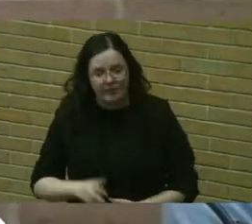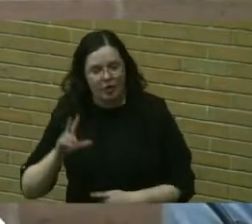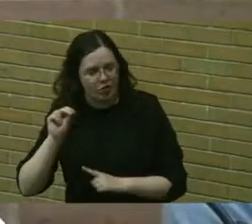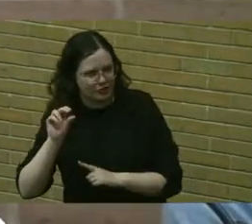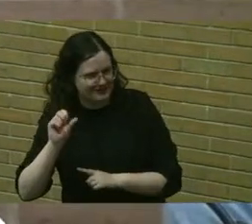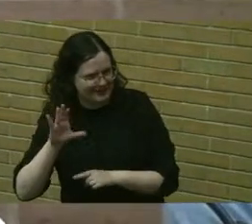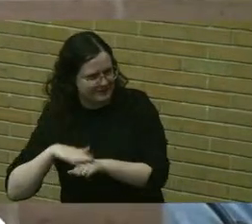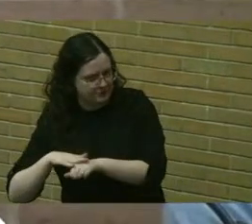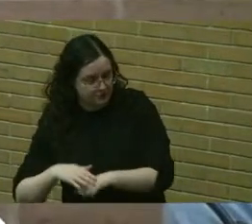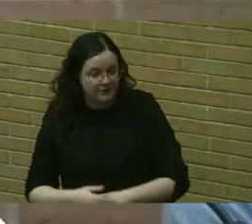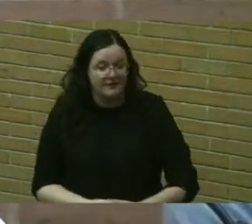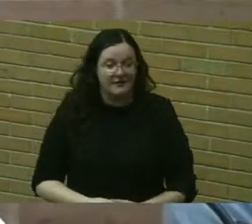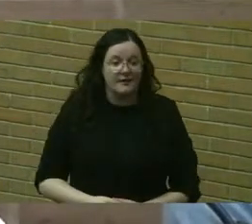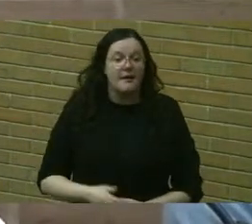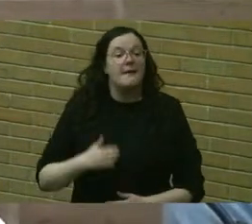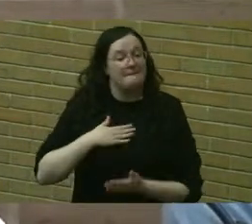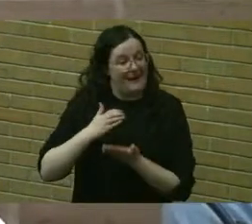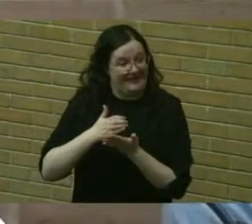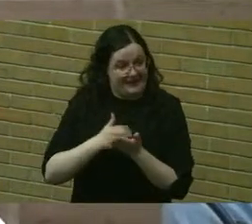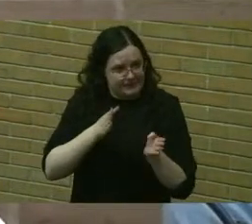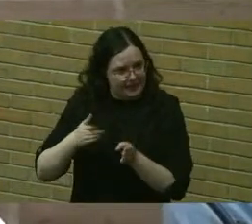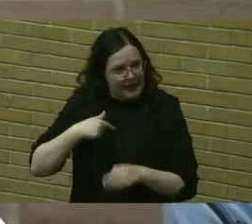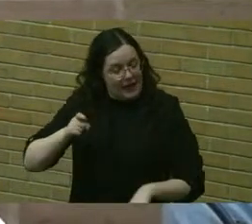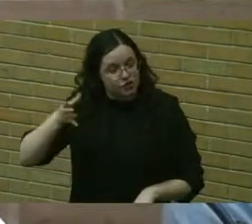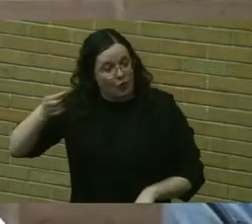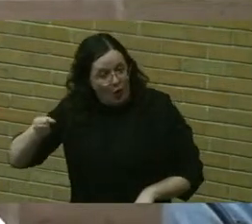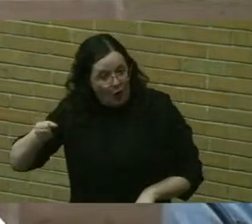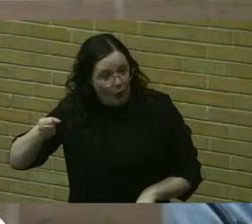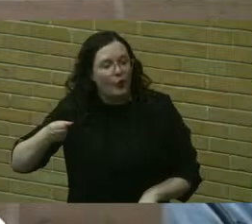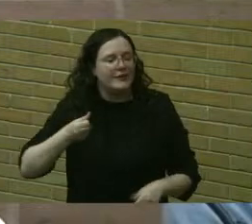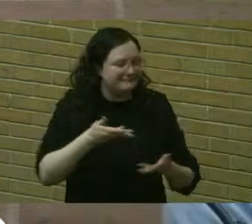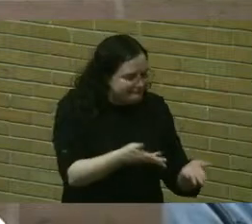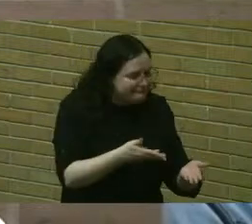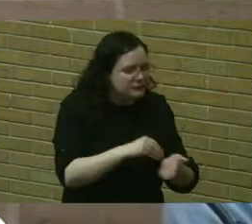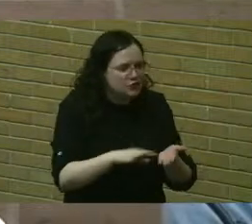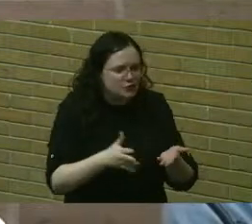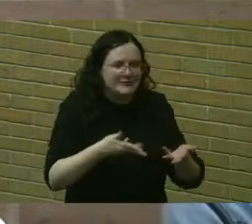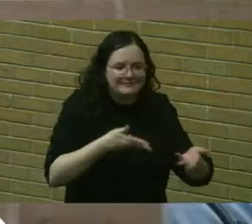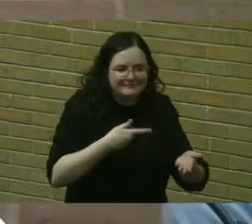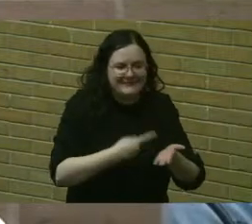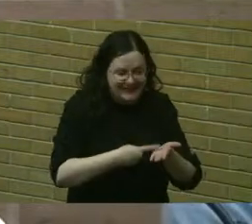students to process what they had seen, heard, and witnessed following the demonstration.